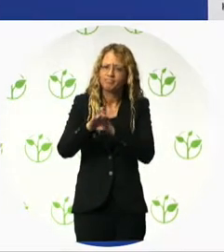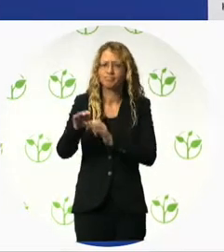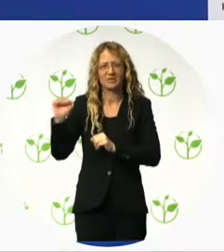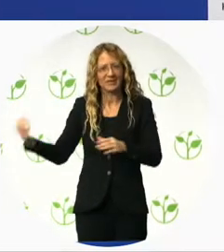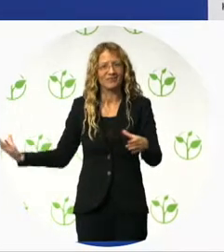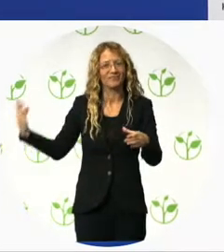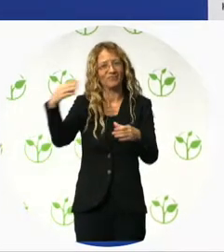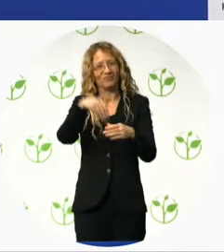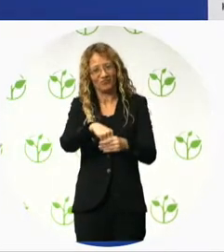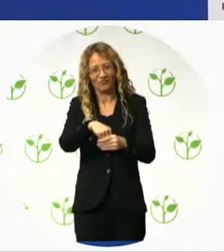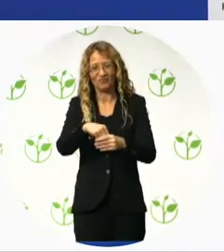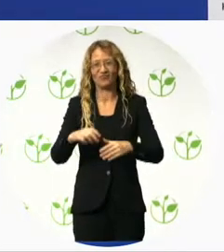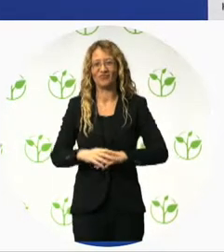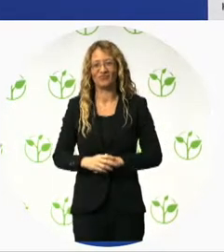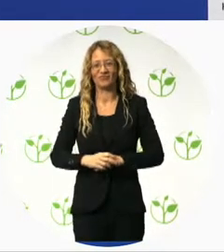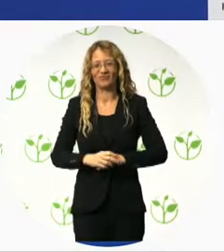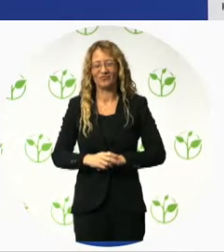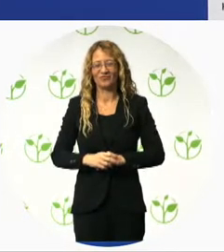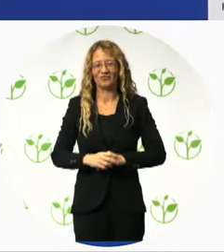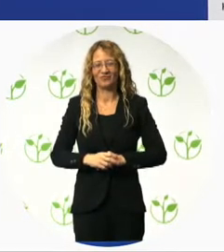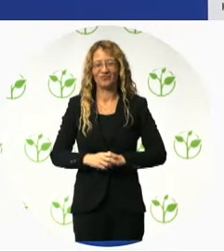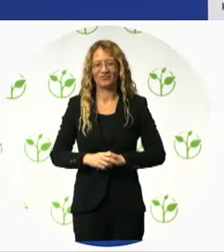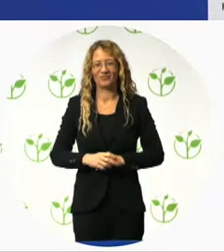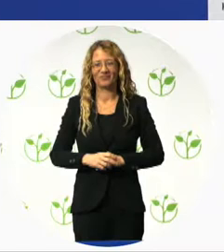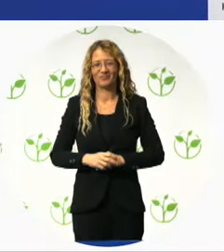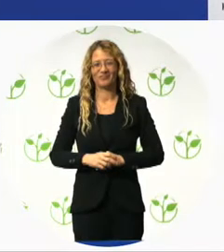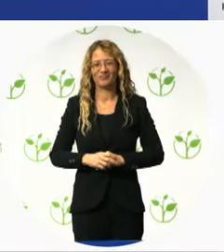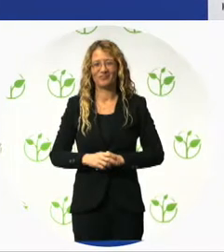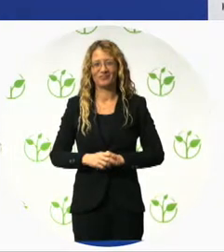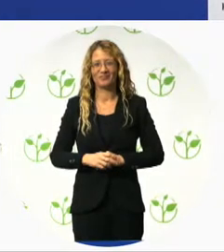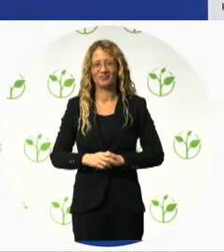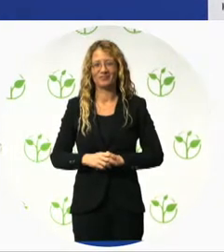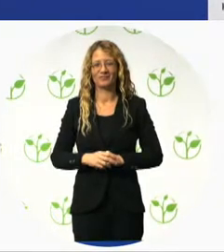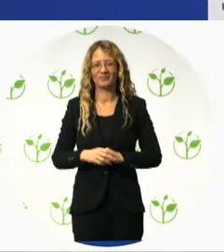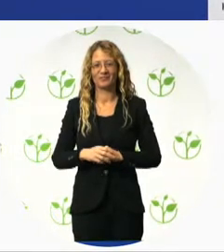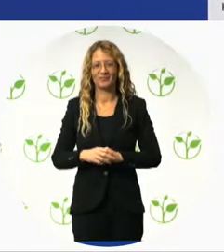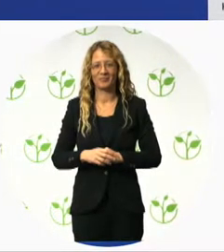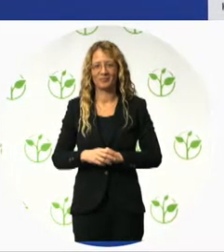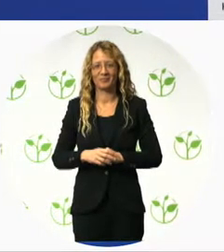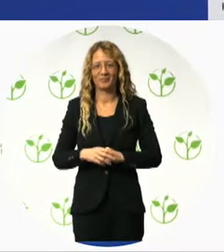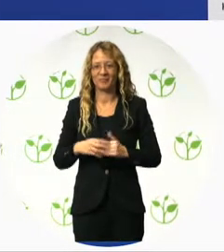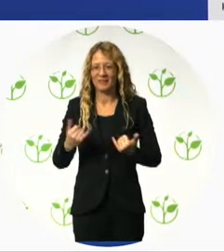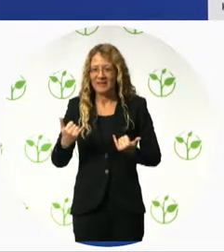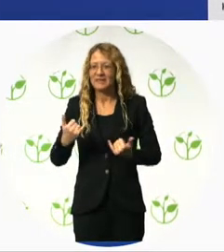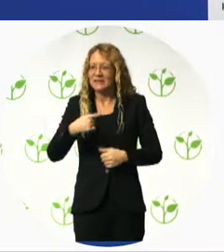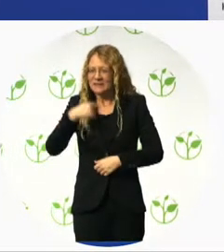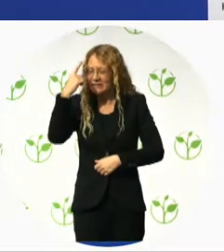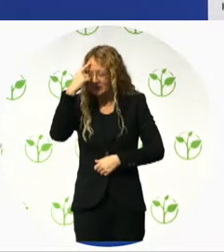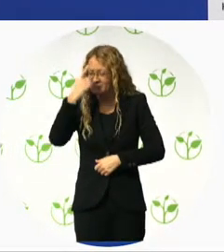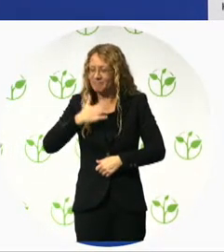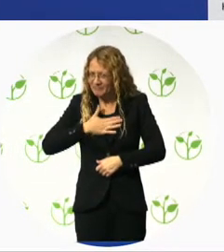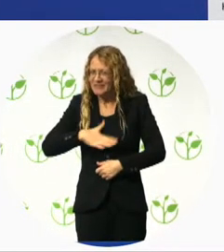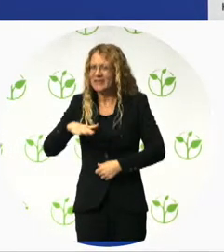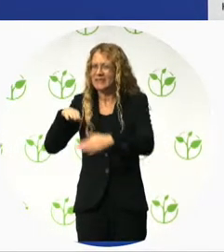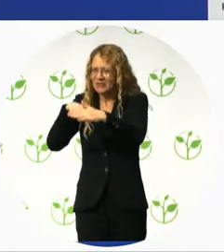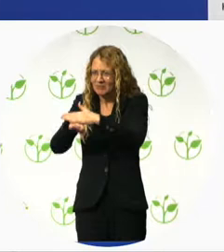the already activities that we are developing in order to create access, or another or new innovative activities that will help